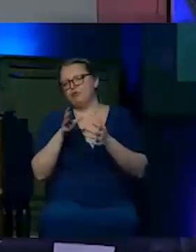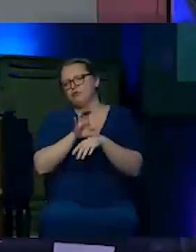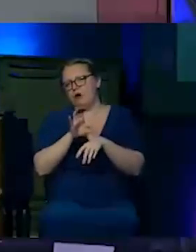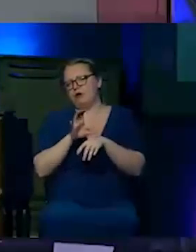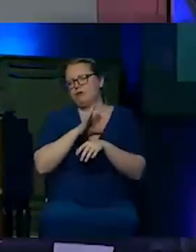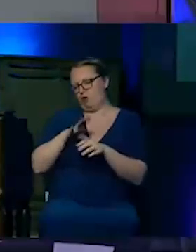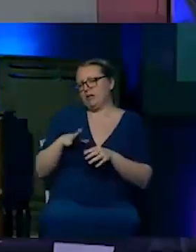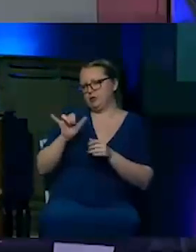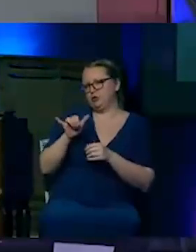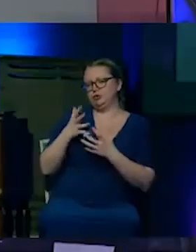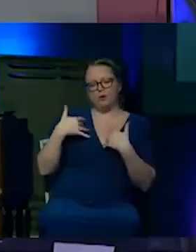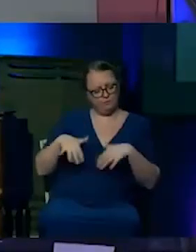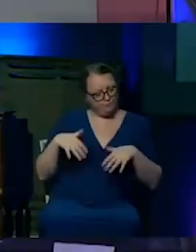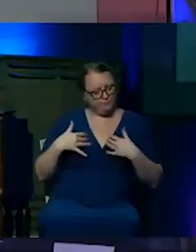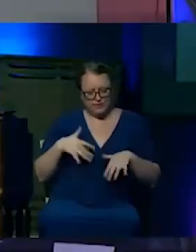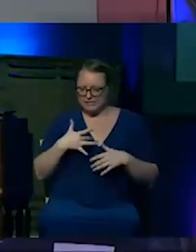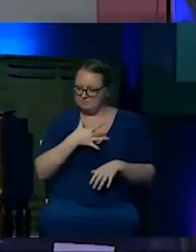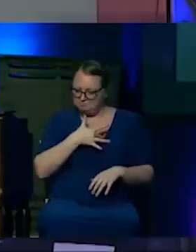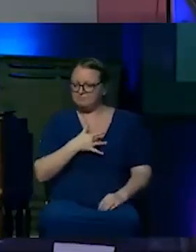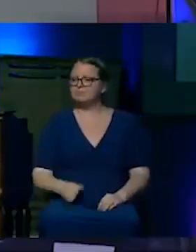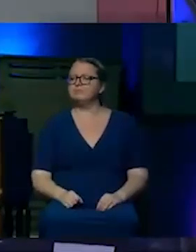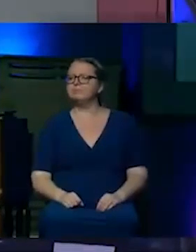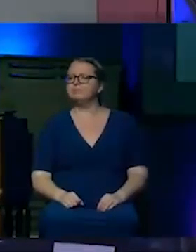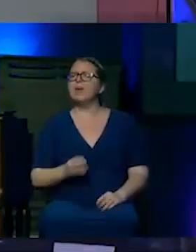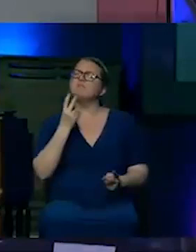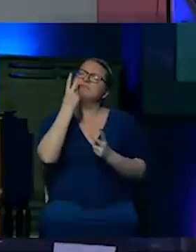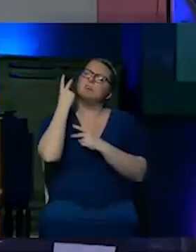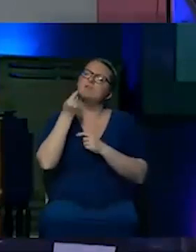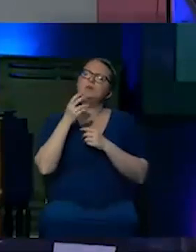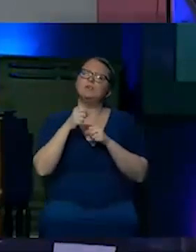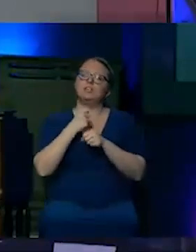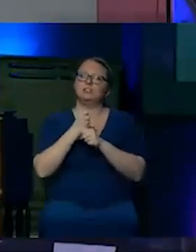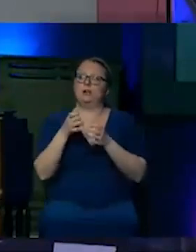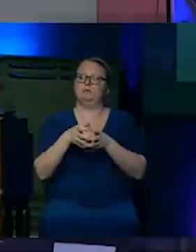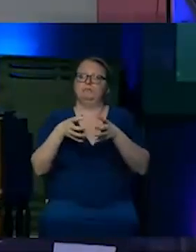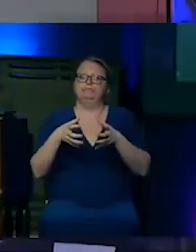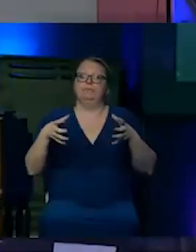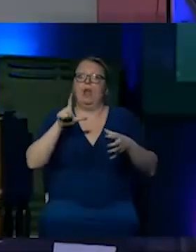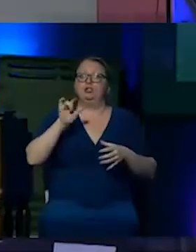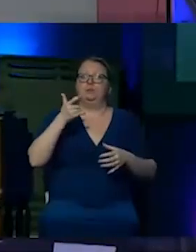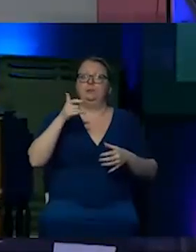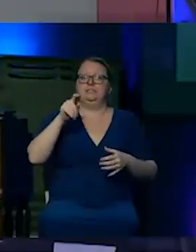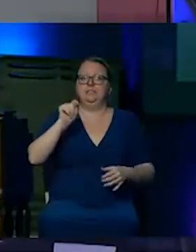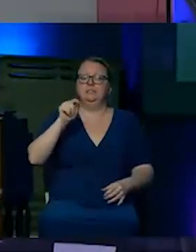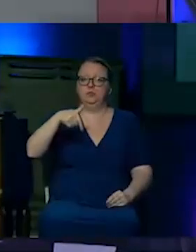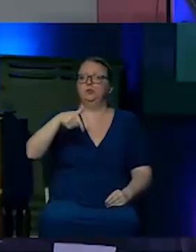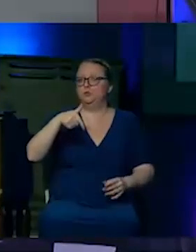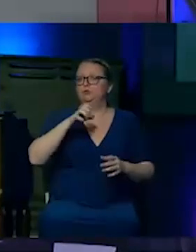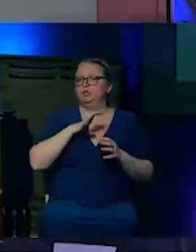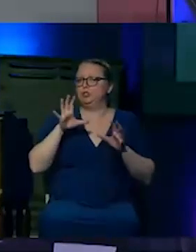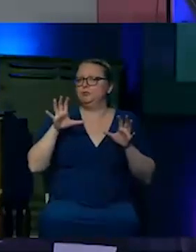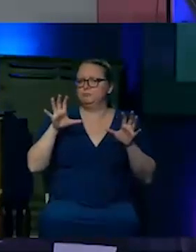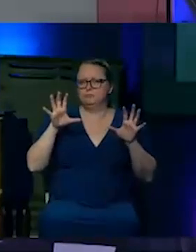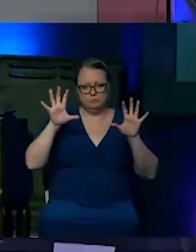So I thought a lot about the last couple of years. We've had a huge growth in the LGBT Christian movement. I felt like I was able to connect with so